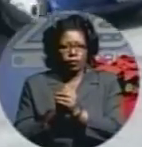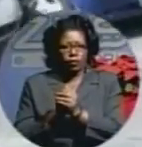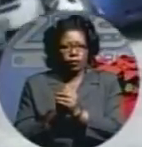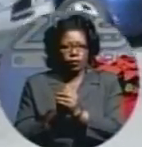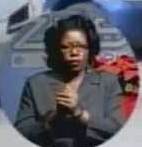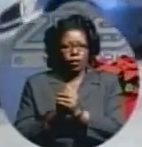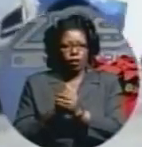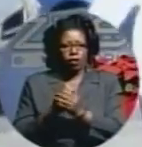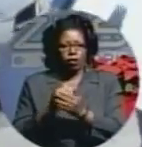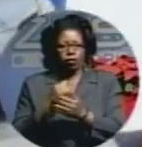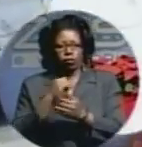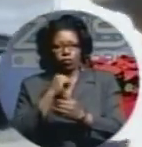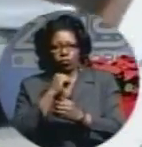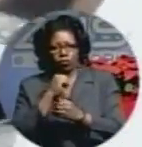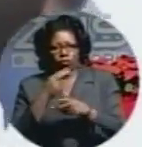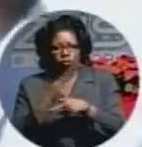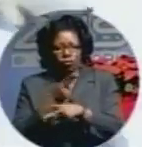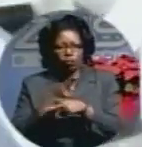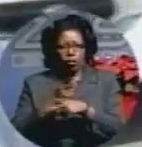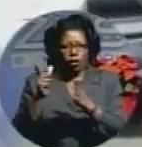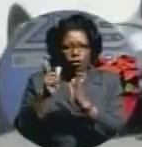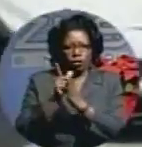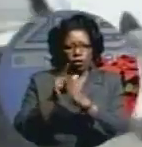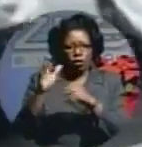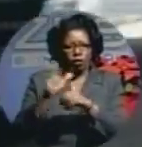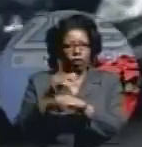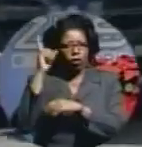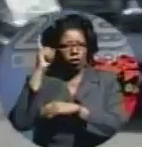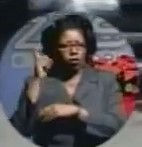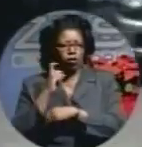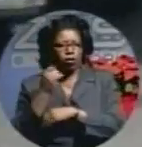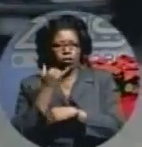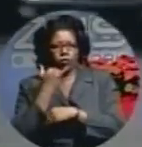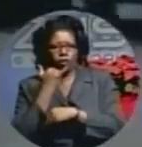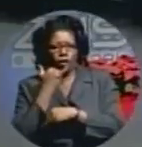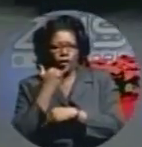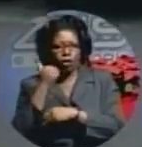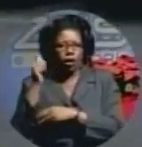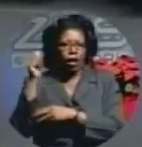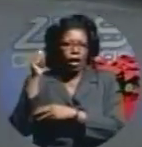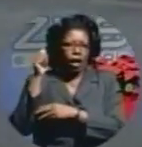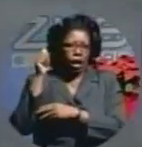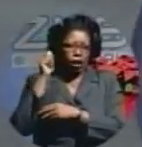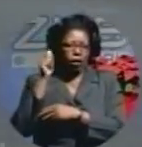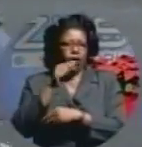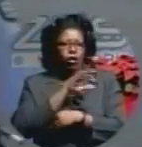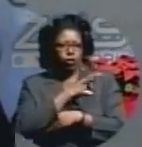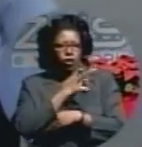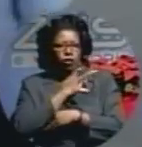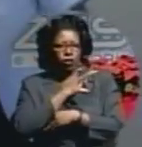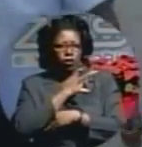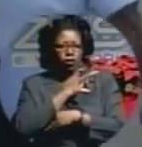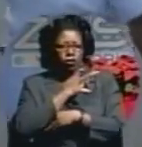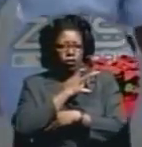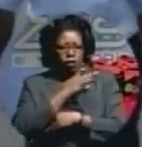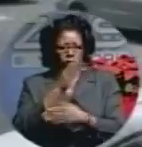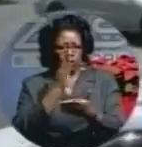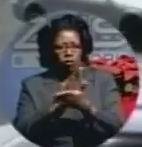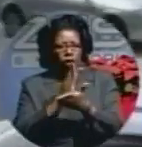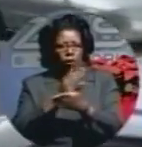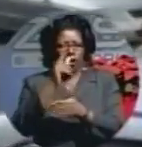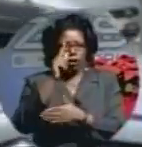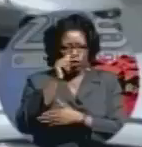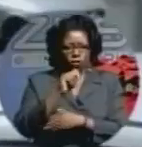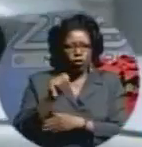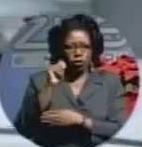The unlawful sex case of 37-year-old Kofi Goodman, also known as Elvado Ferguson, came to an unexpected halt Tuesday